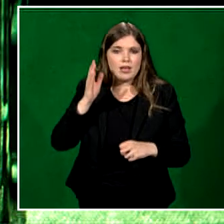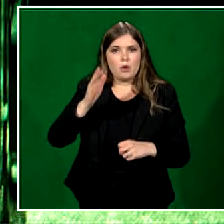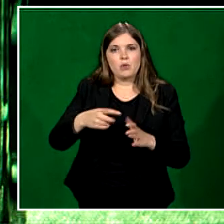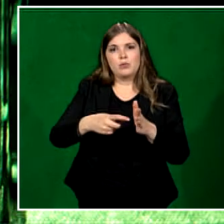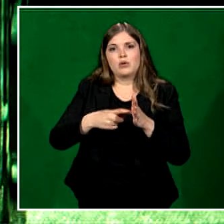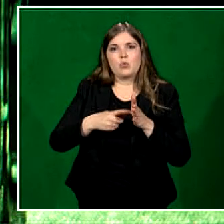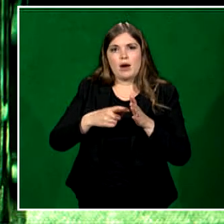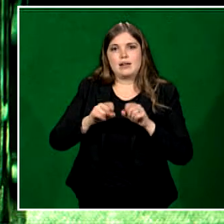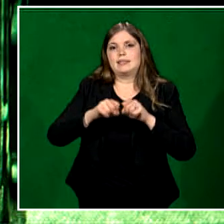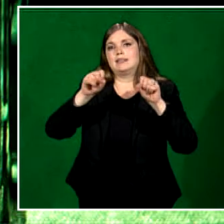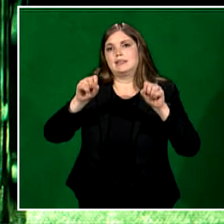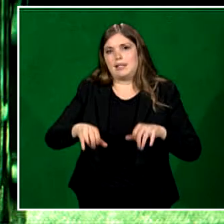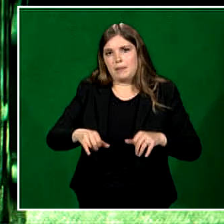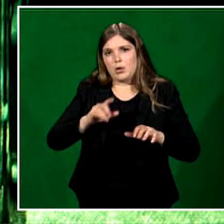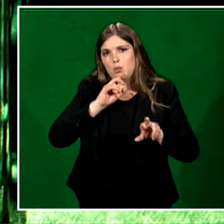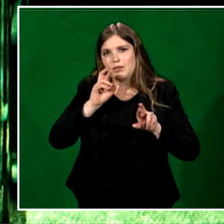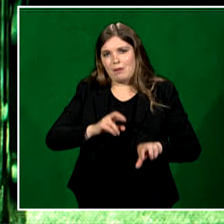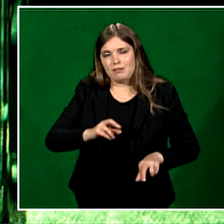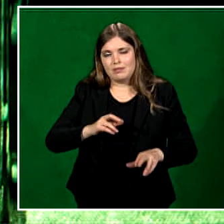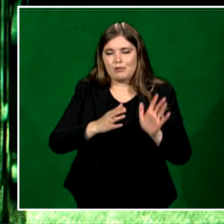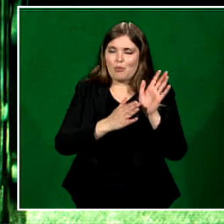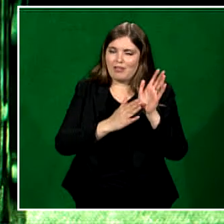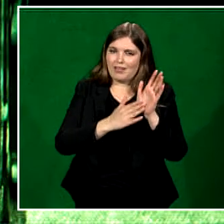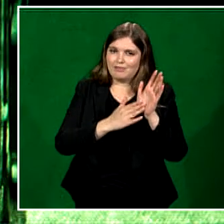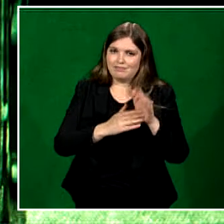a systemic response. So well done.